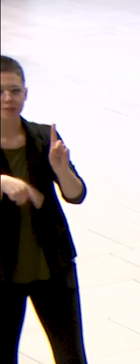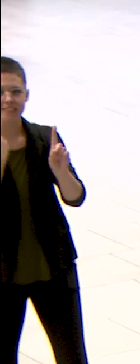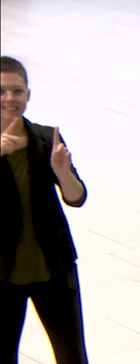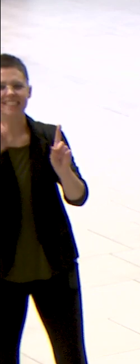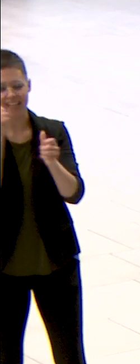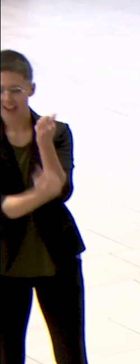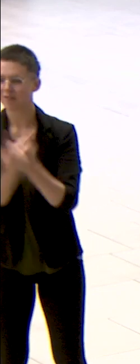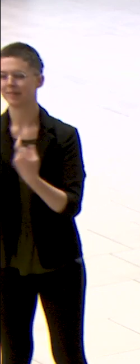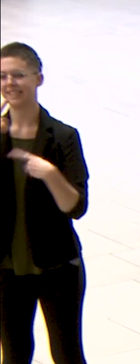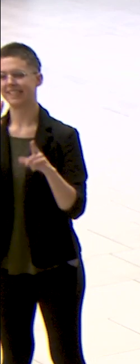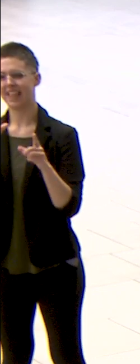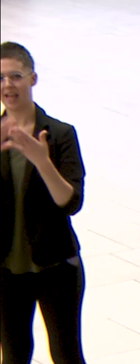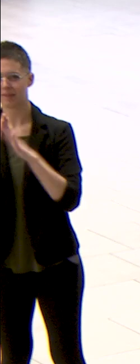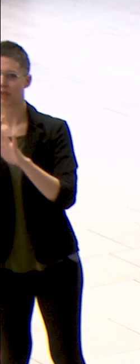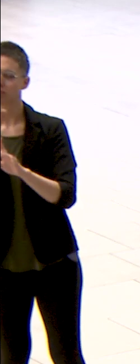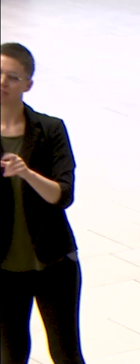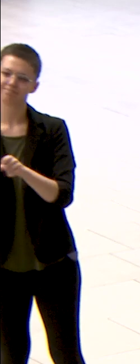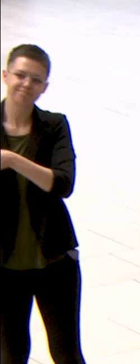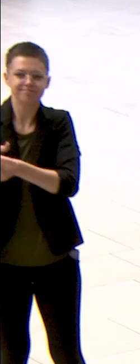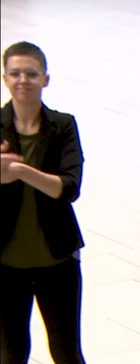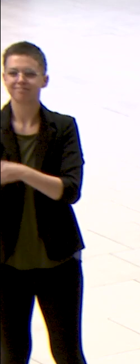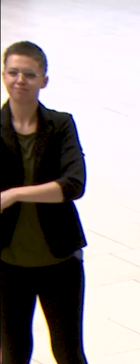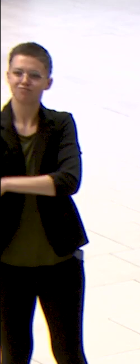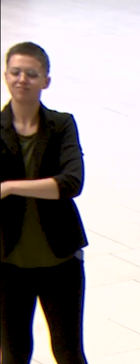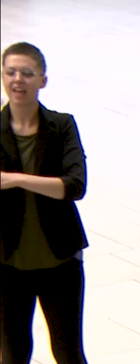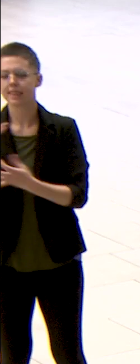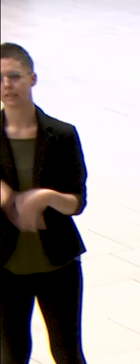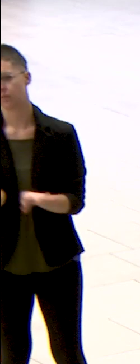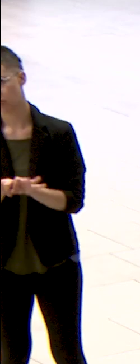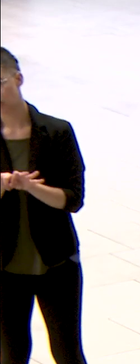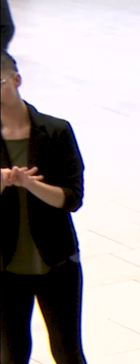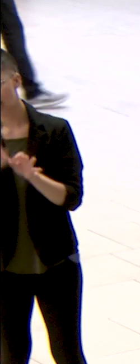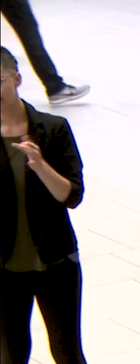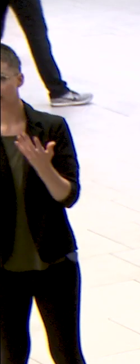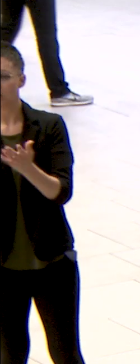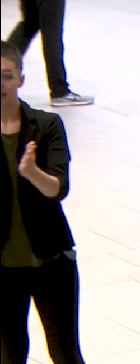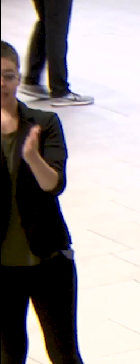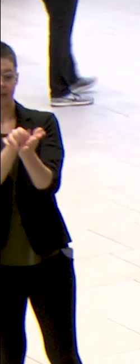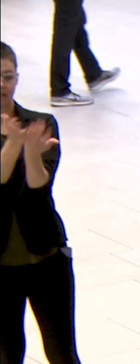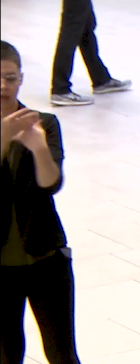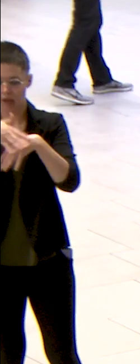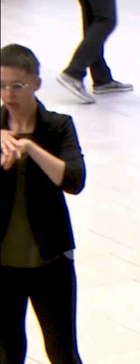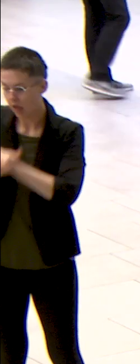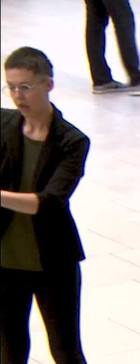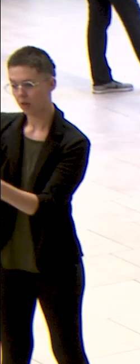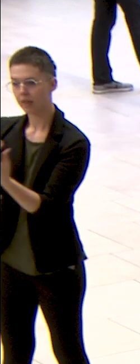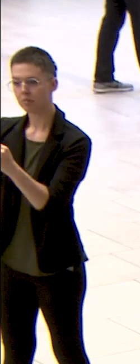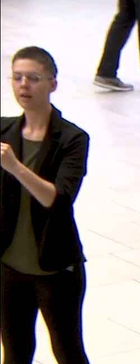triumph for the community. And that, you know, that is important. That is what having identity woven into marketing